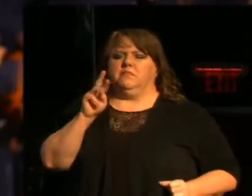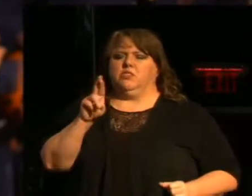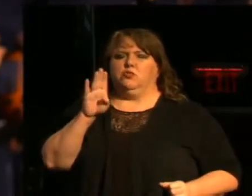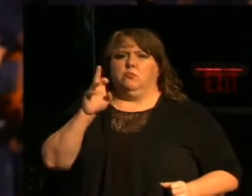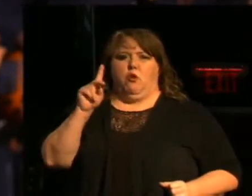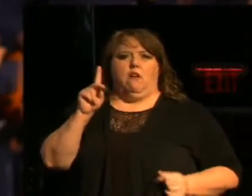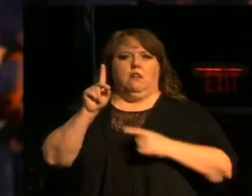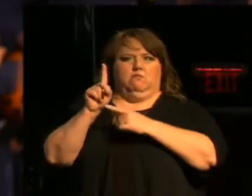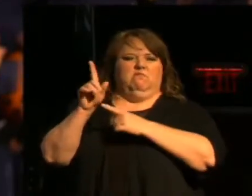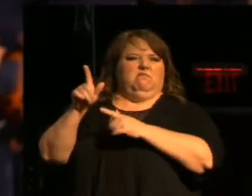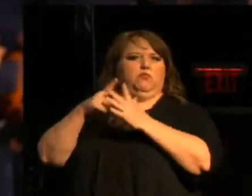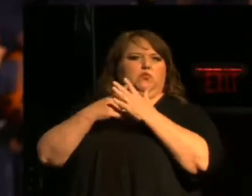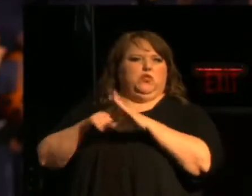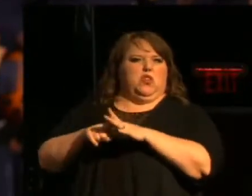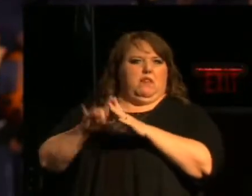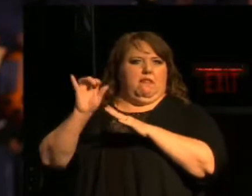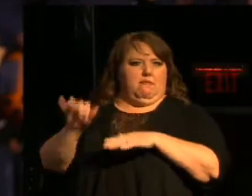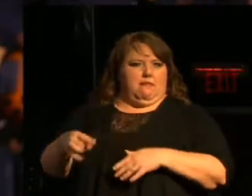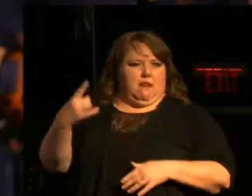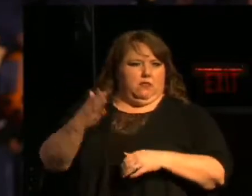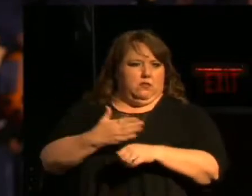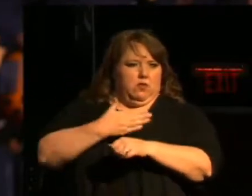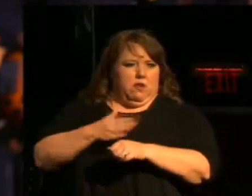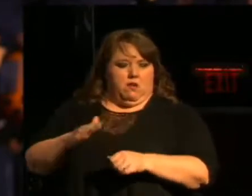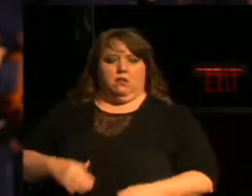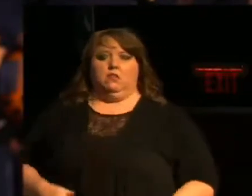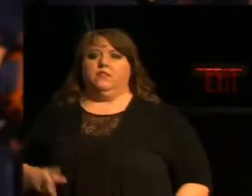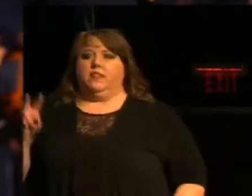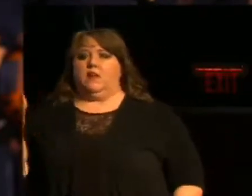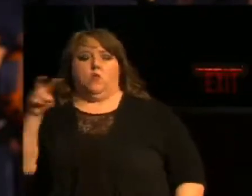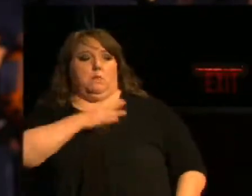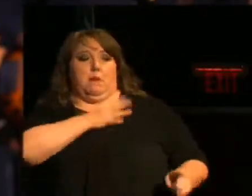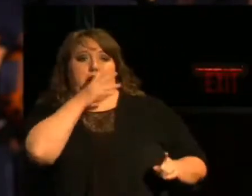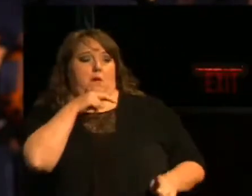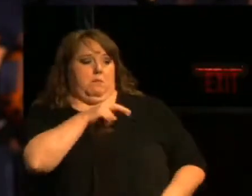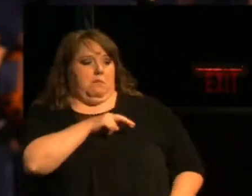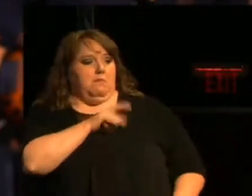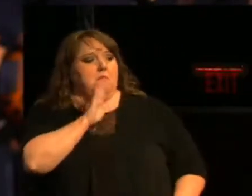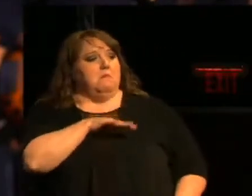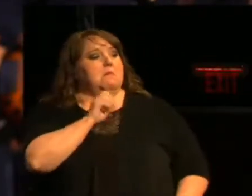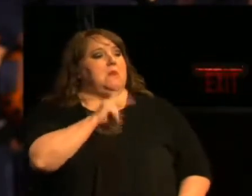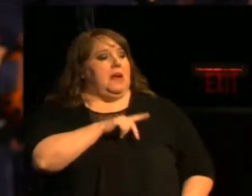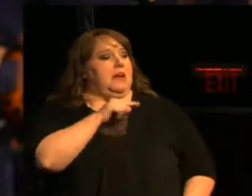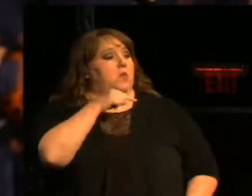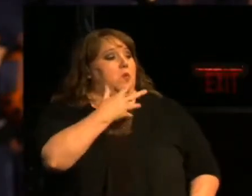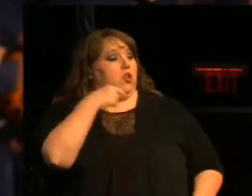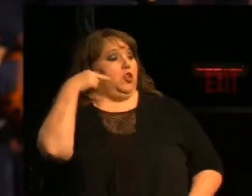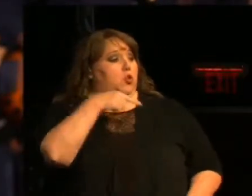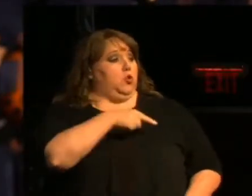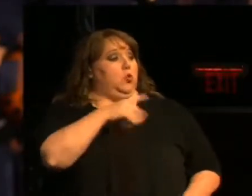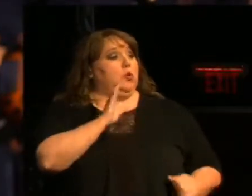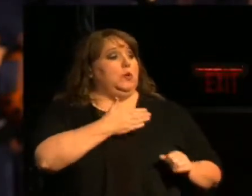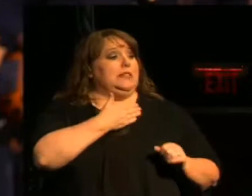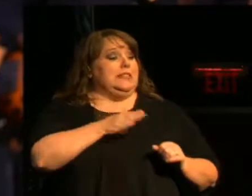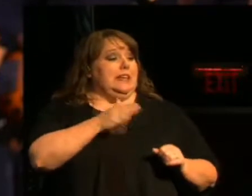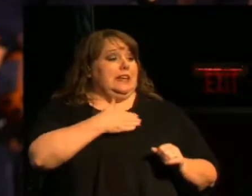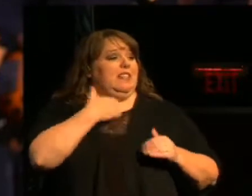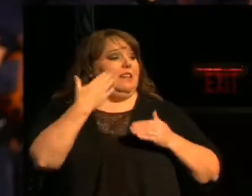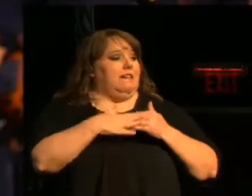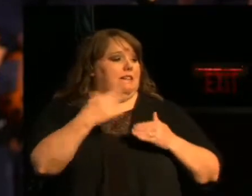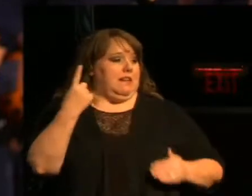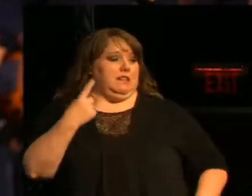hot? Hot. It's Texas hot. East Texas muggy. My hair would grow. I would look like a generic Q-tip by the time